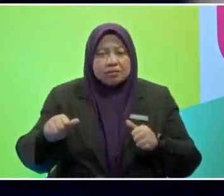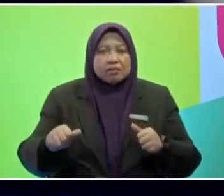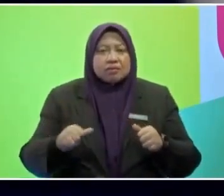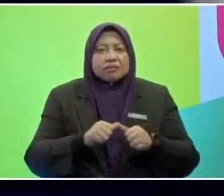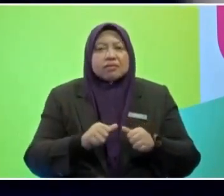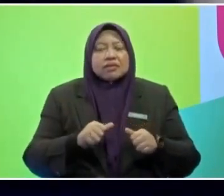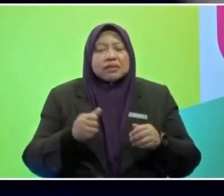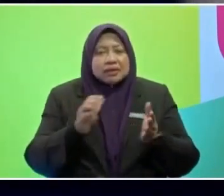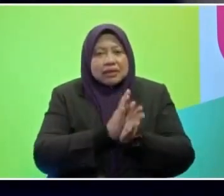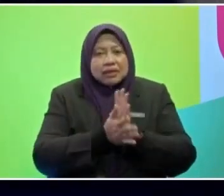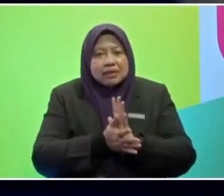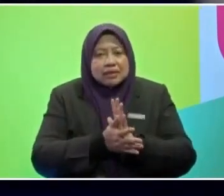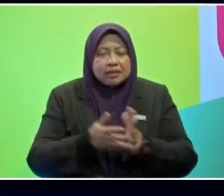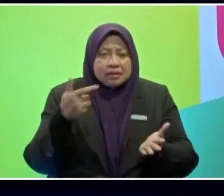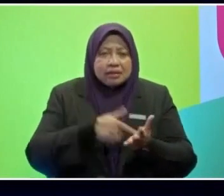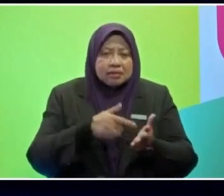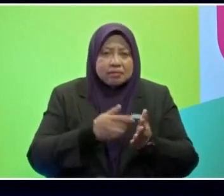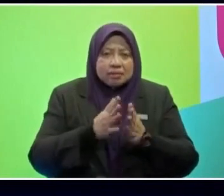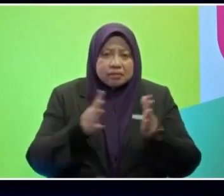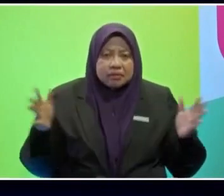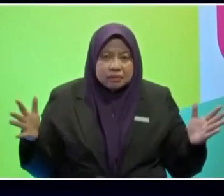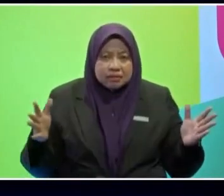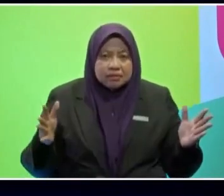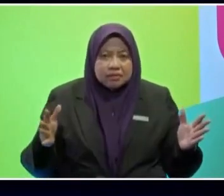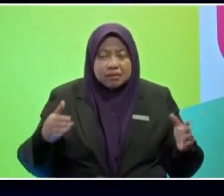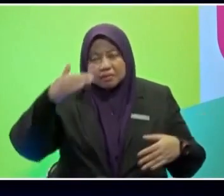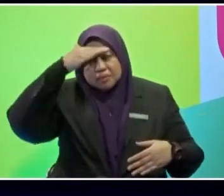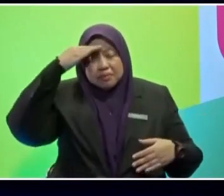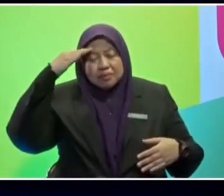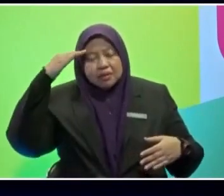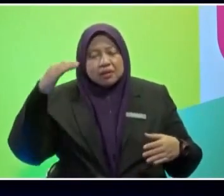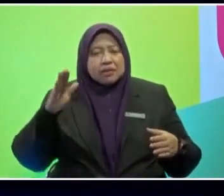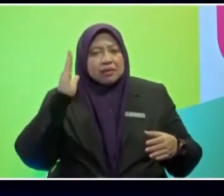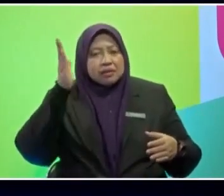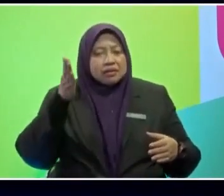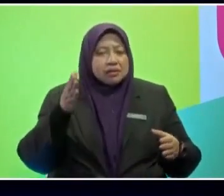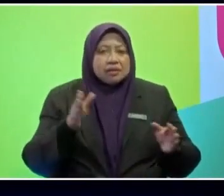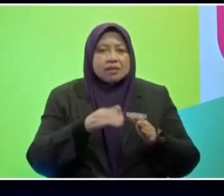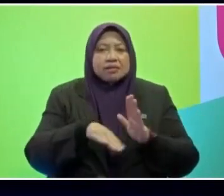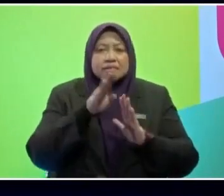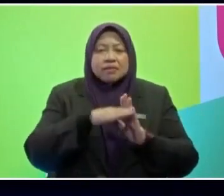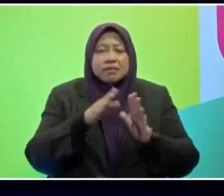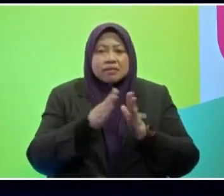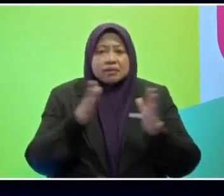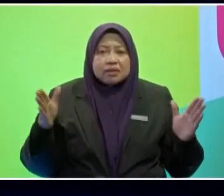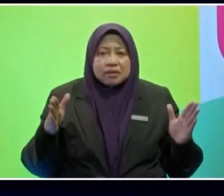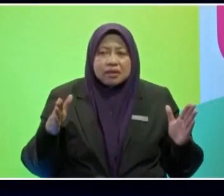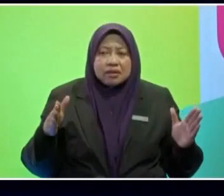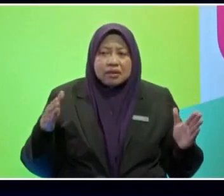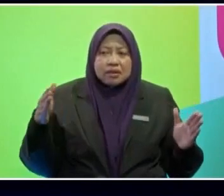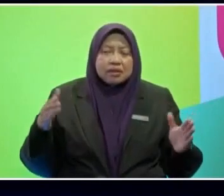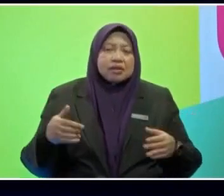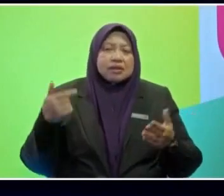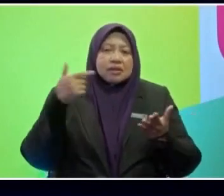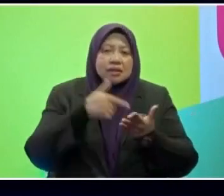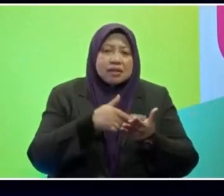Bigger. It's almost the same size as the object at one distance. Bigger. Smaller. Okay. Is it clear? Yes,